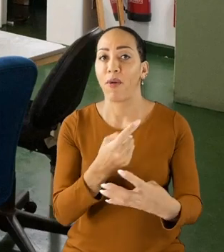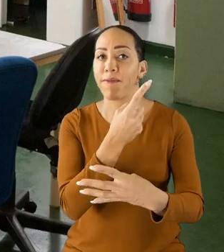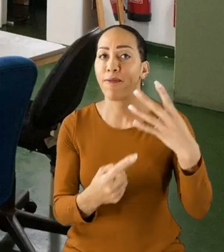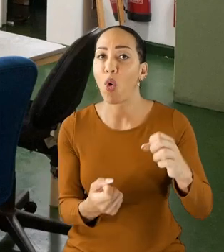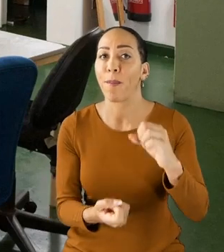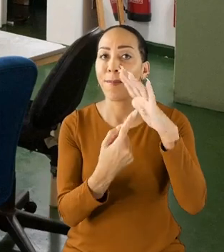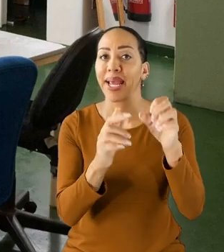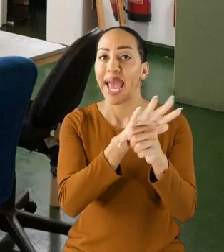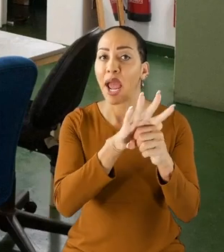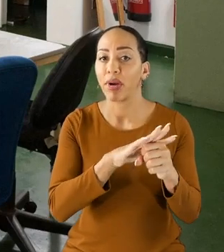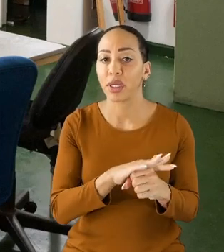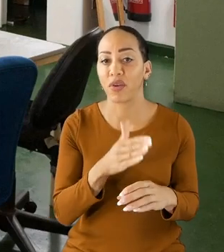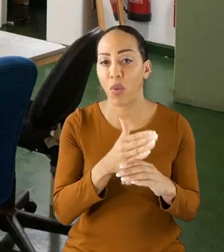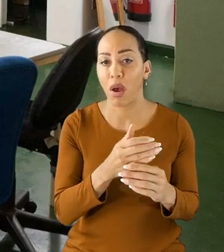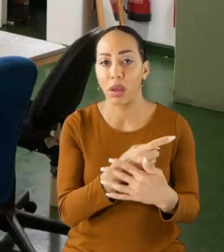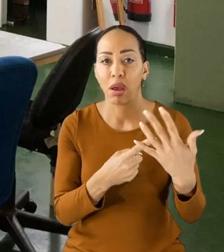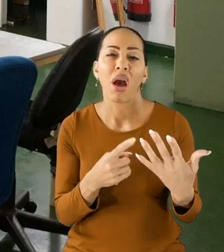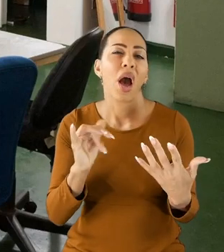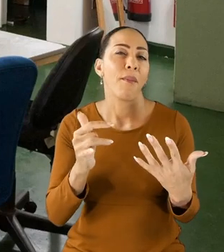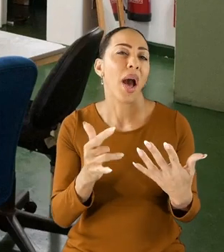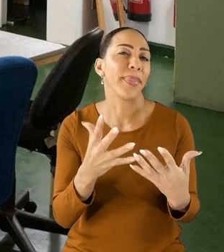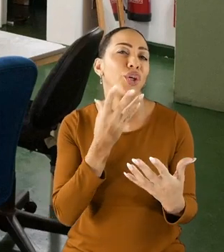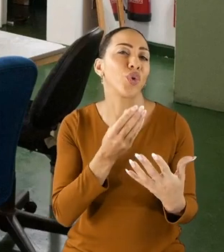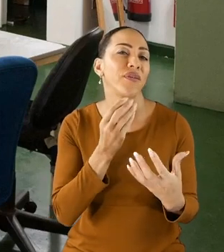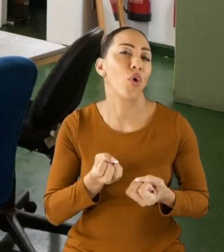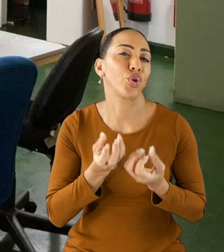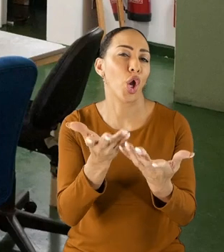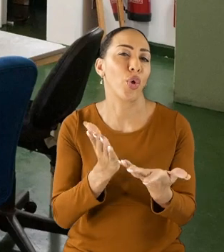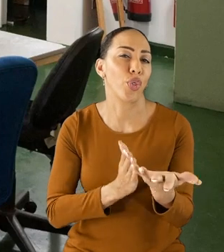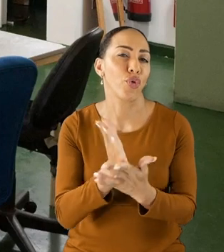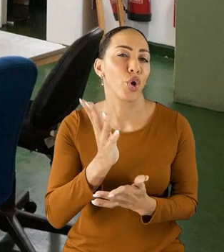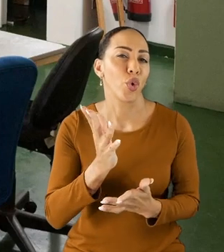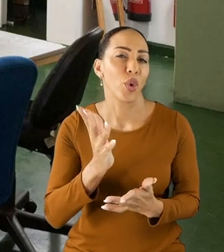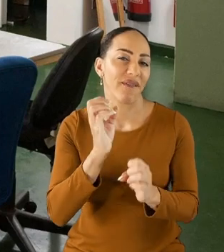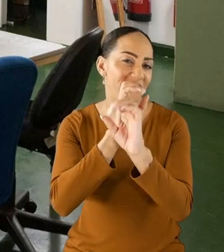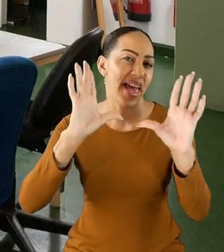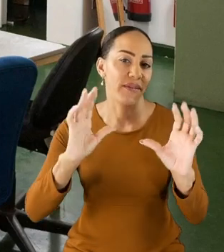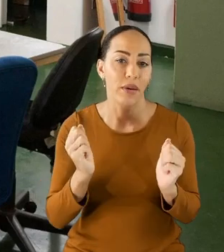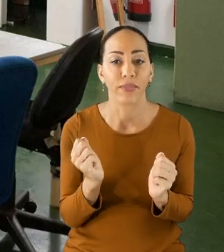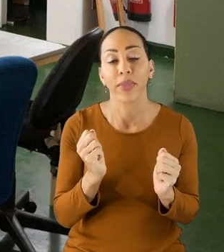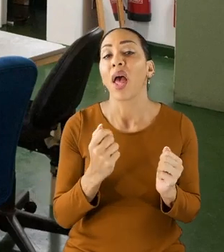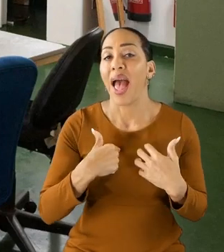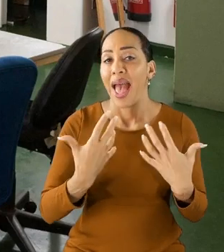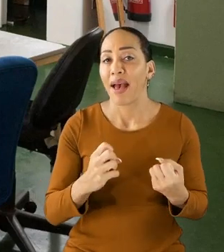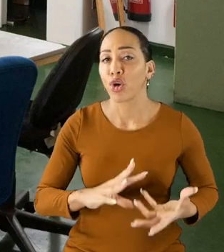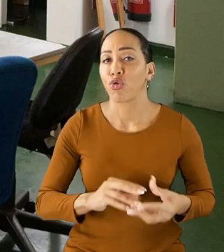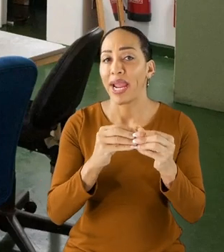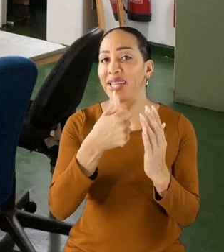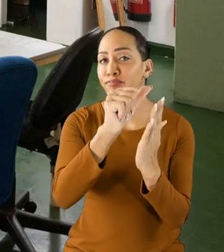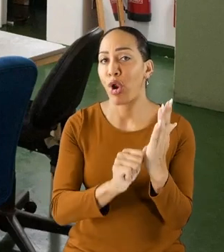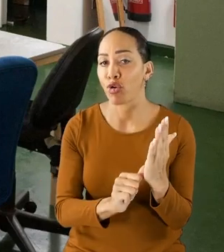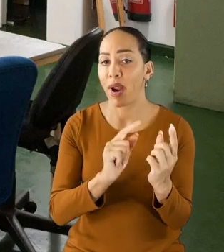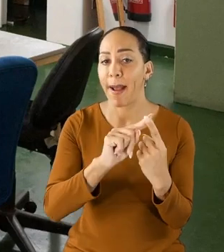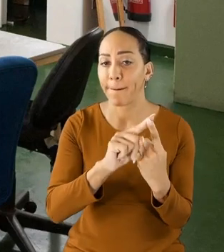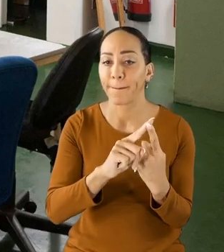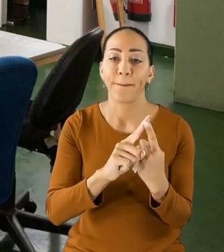got four main areas of work that I thought would be useful to just give you a flavour of the things that we do. The first part is our creative